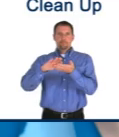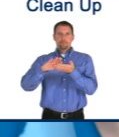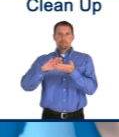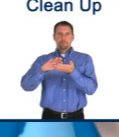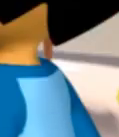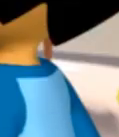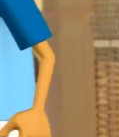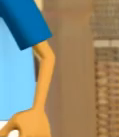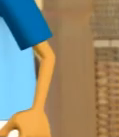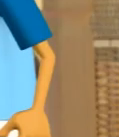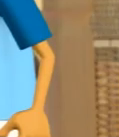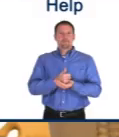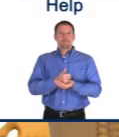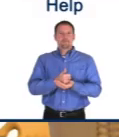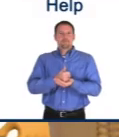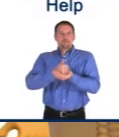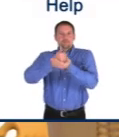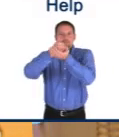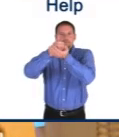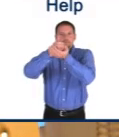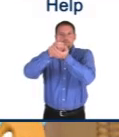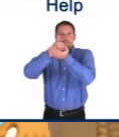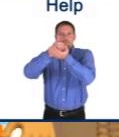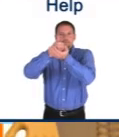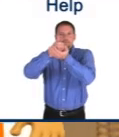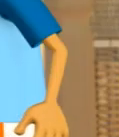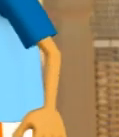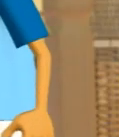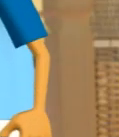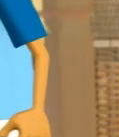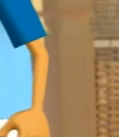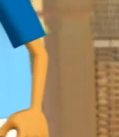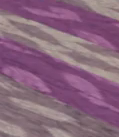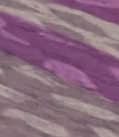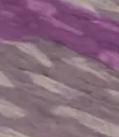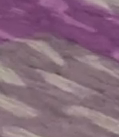playtime is over. Will you help me? Sure.